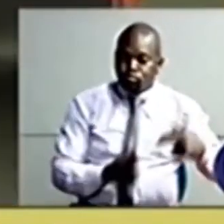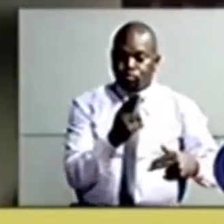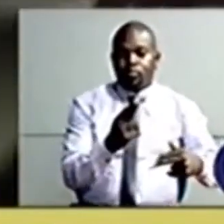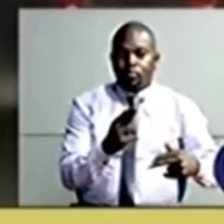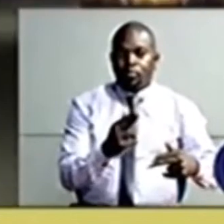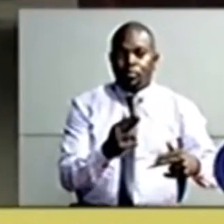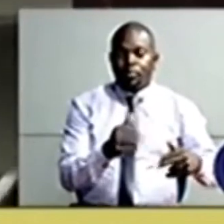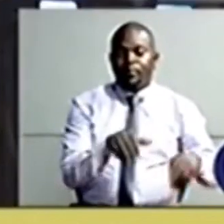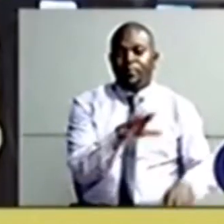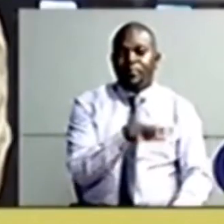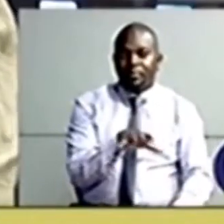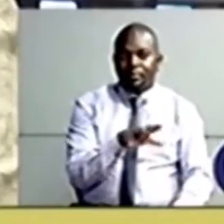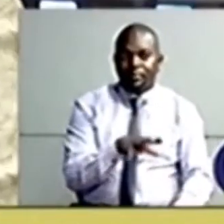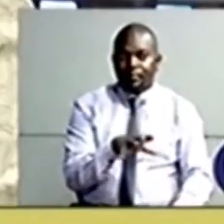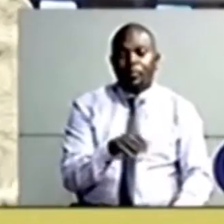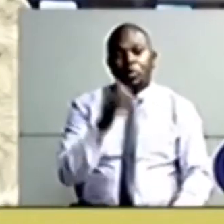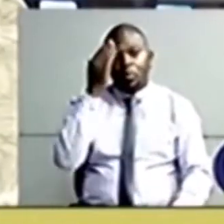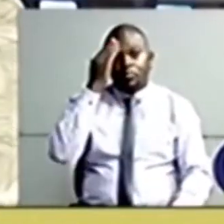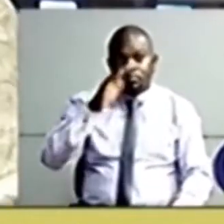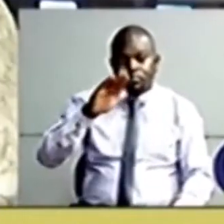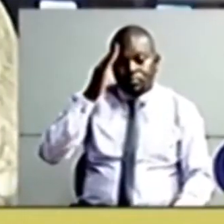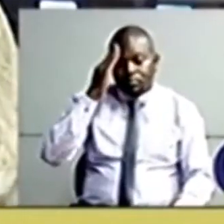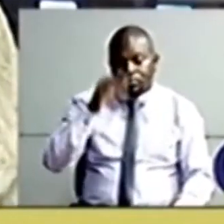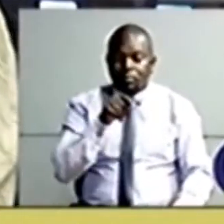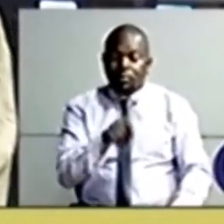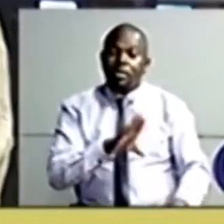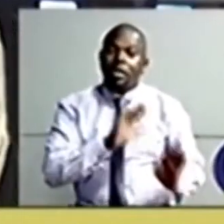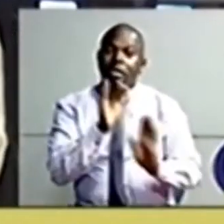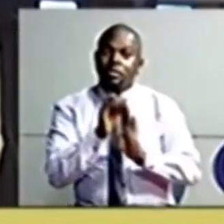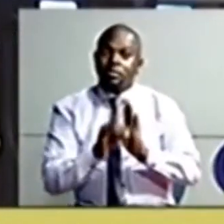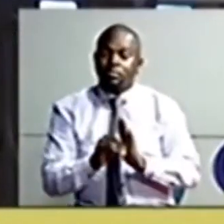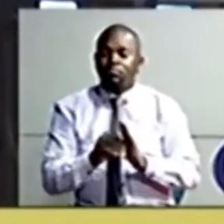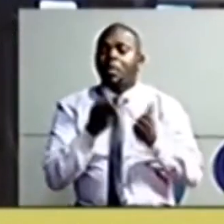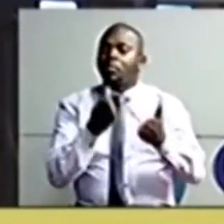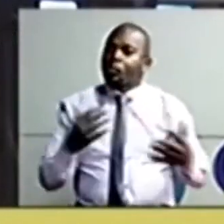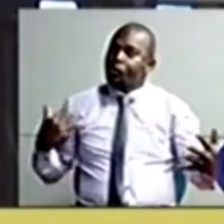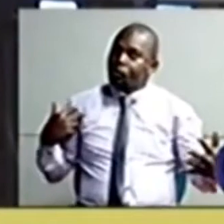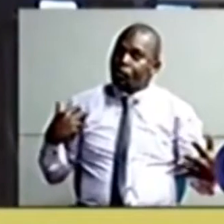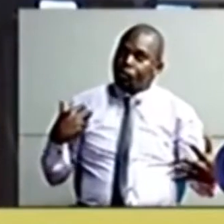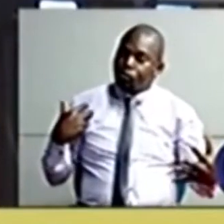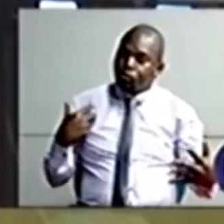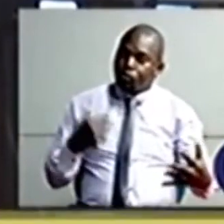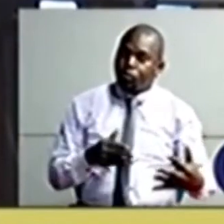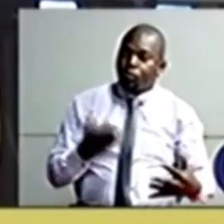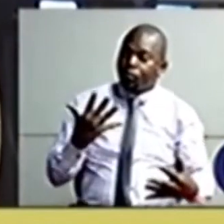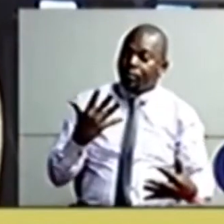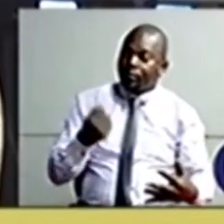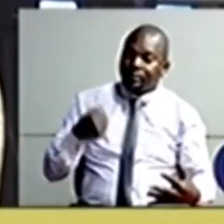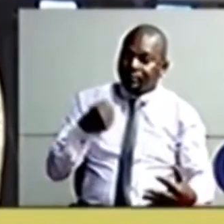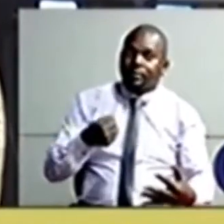for cities. As you all know, Usmid program has been around for the last